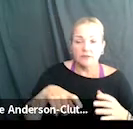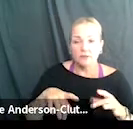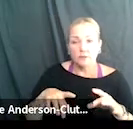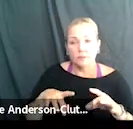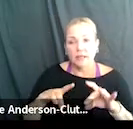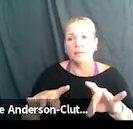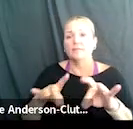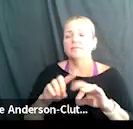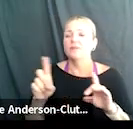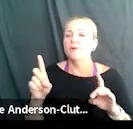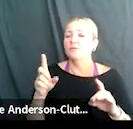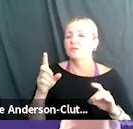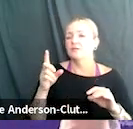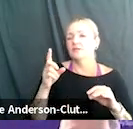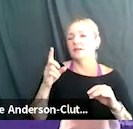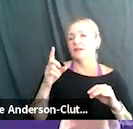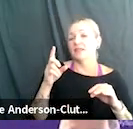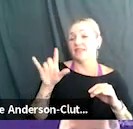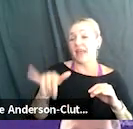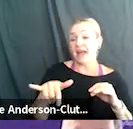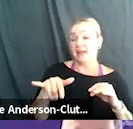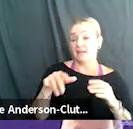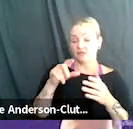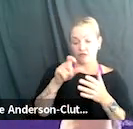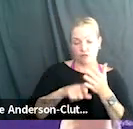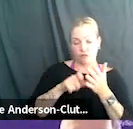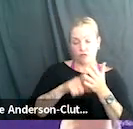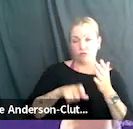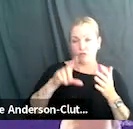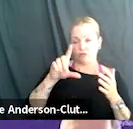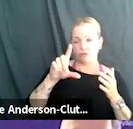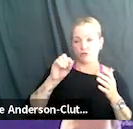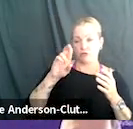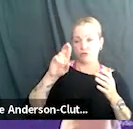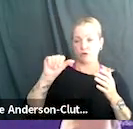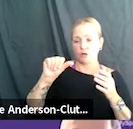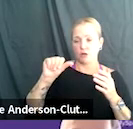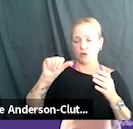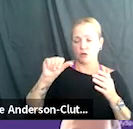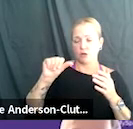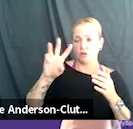what she said about it. I will look it up and get back to you.